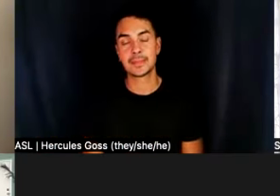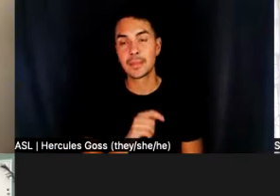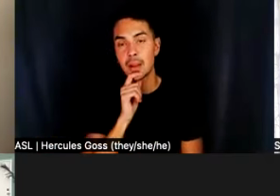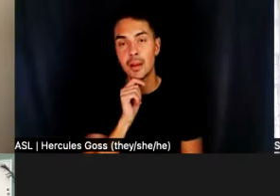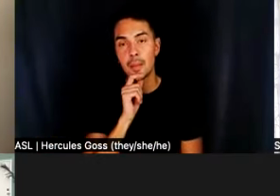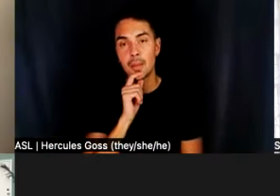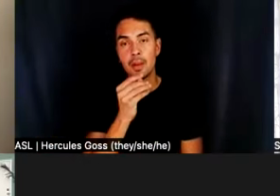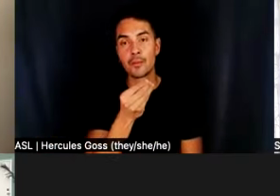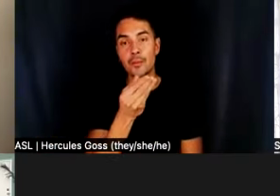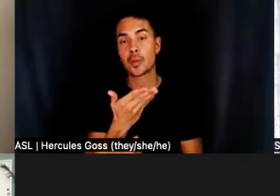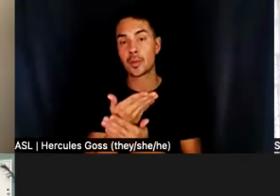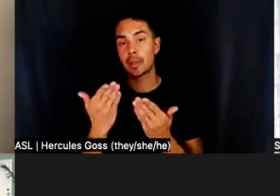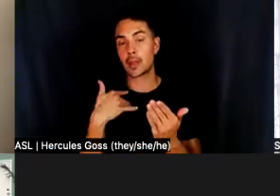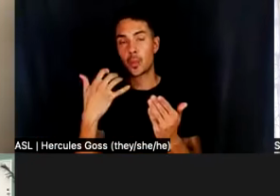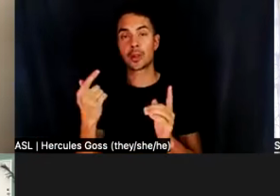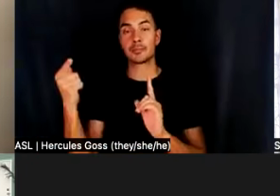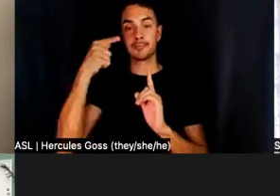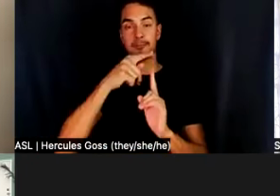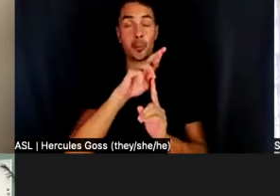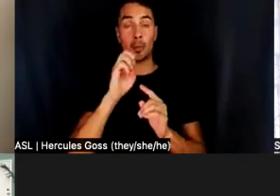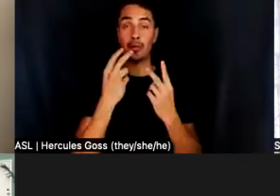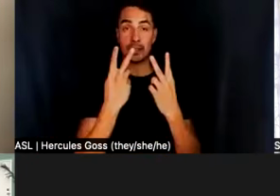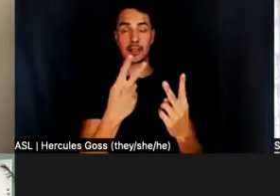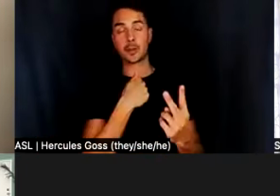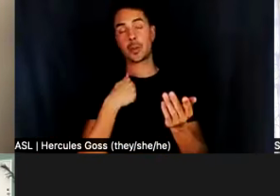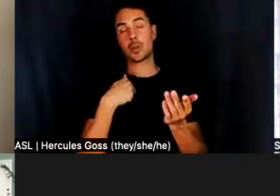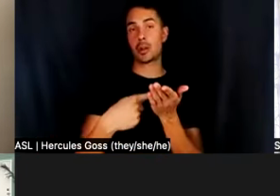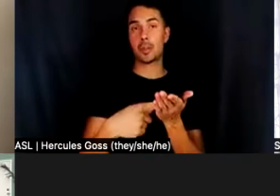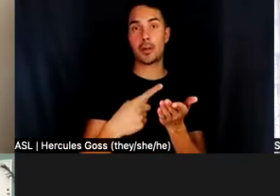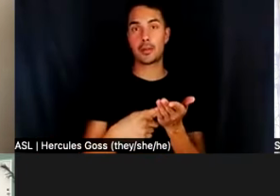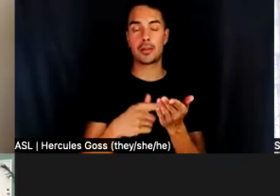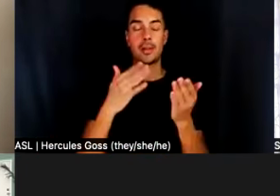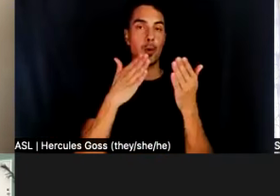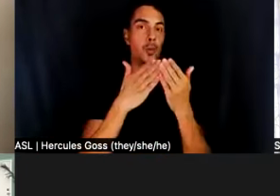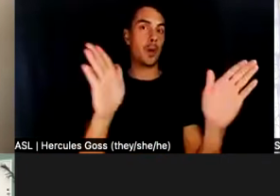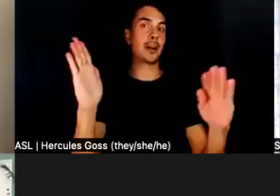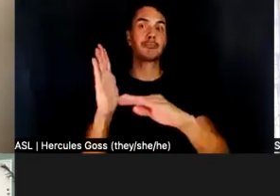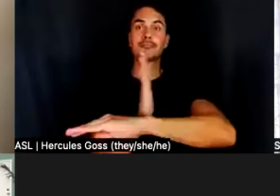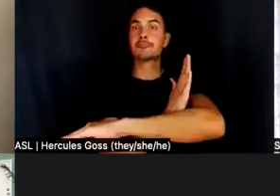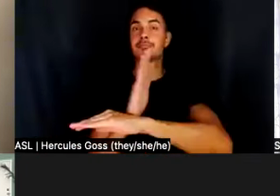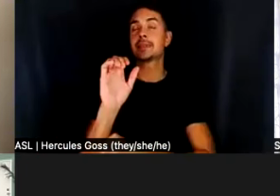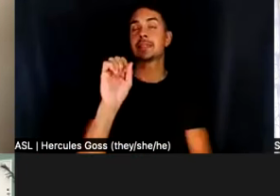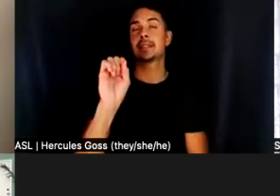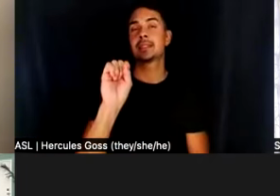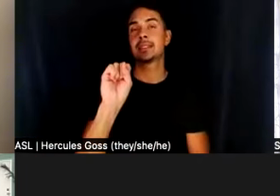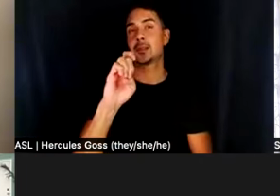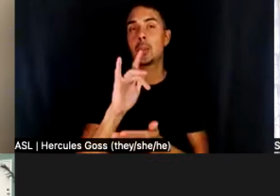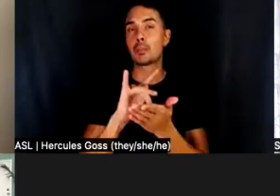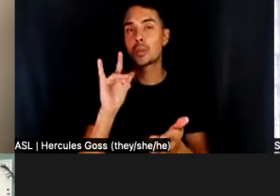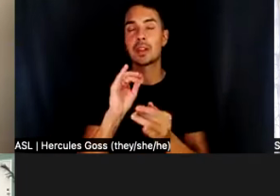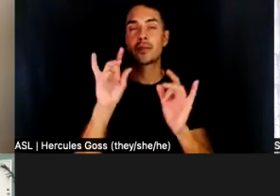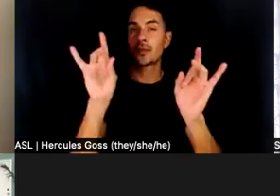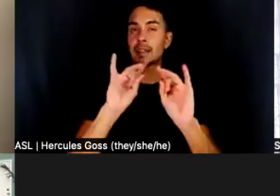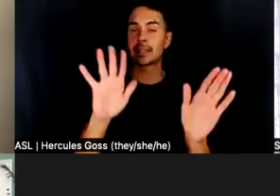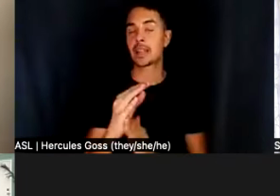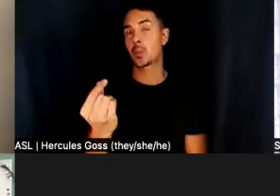A couple things that I did want to revisit. We had talked about like the wide variety of forms of sexual abuse and violence. And